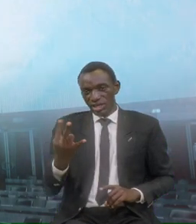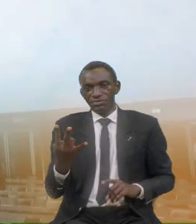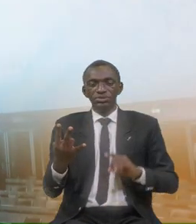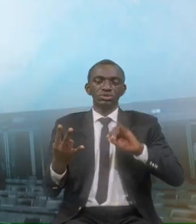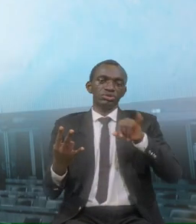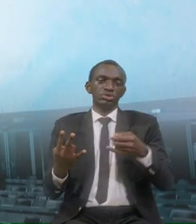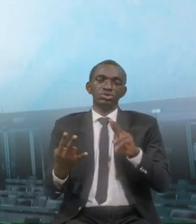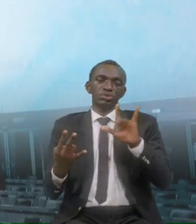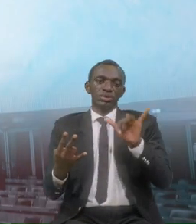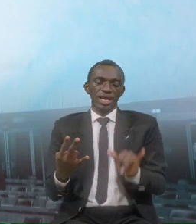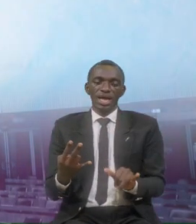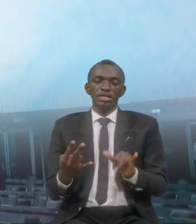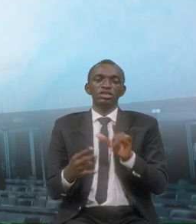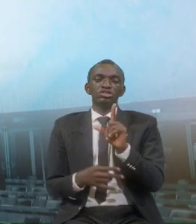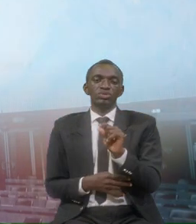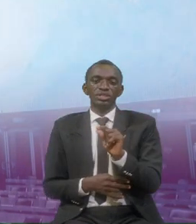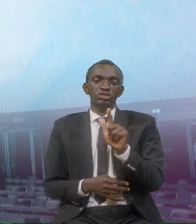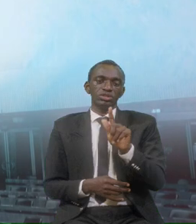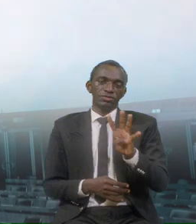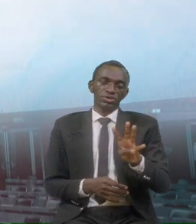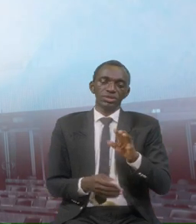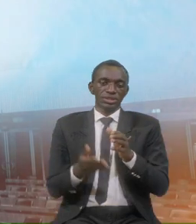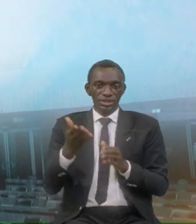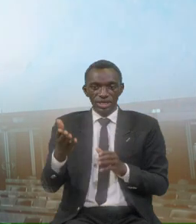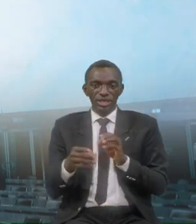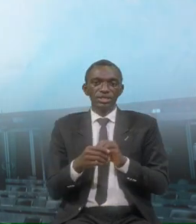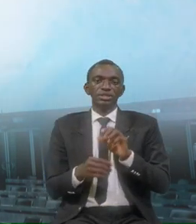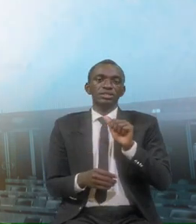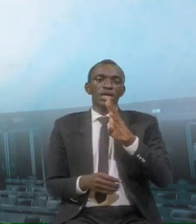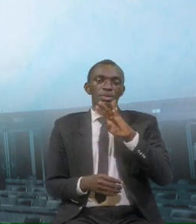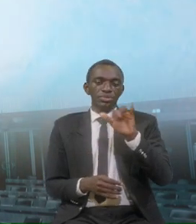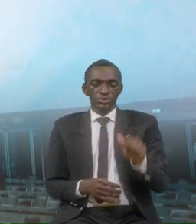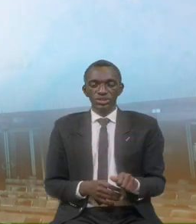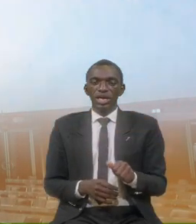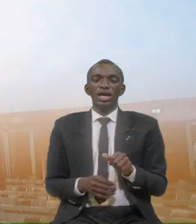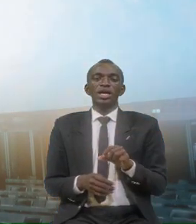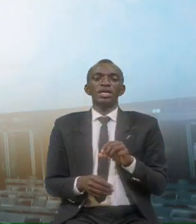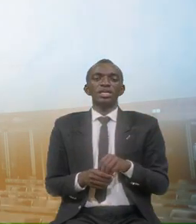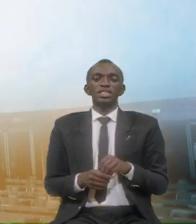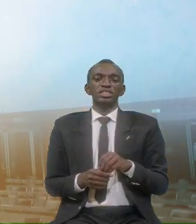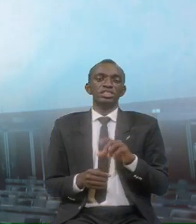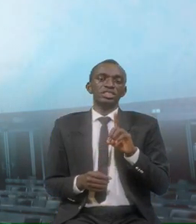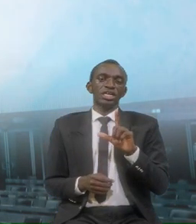July, 2024 at DEEPERLIFE Bible Churches